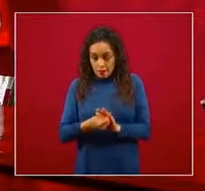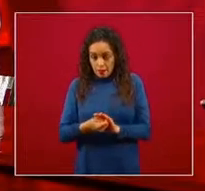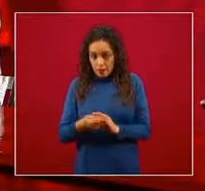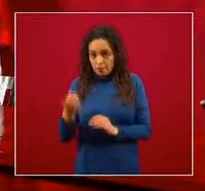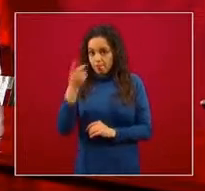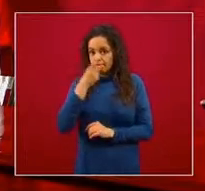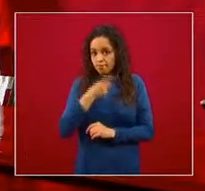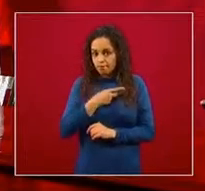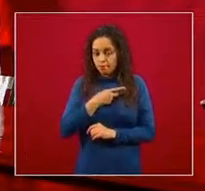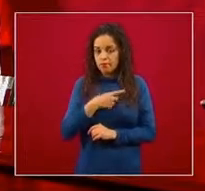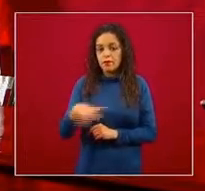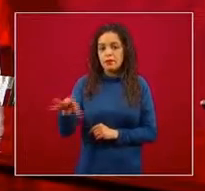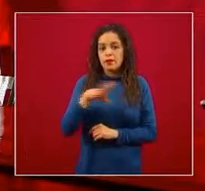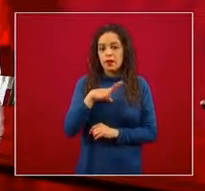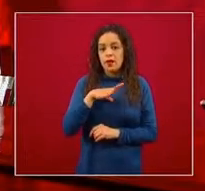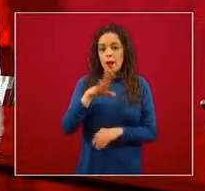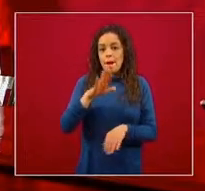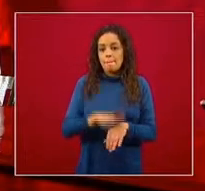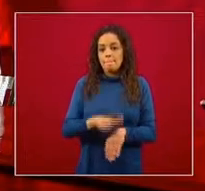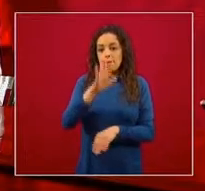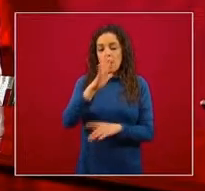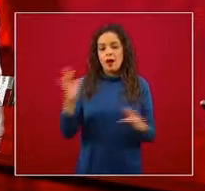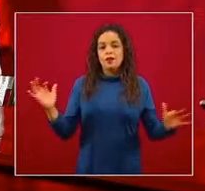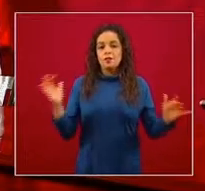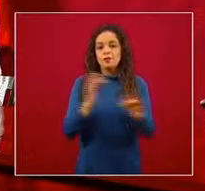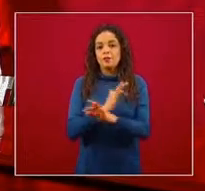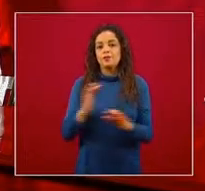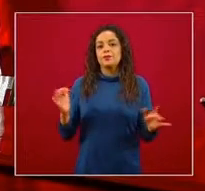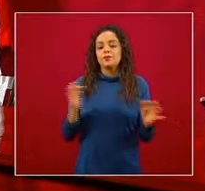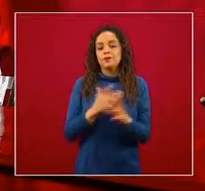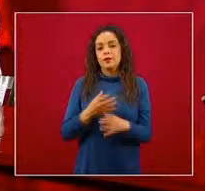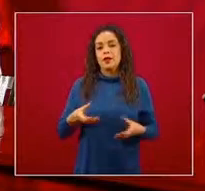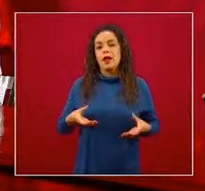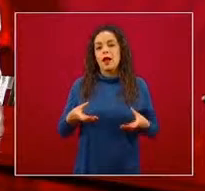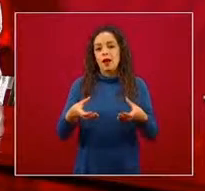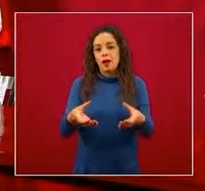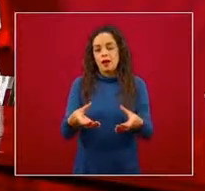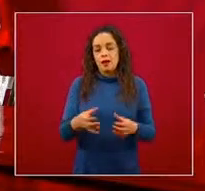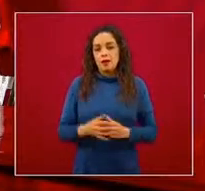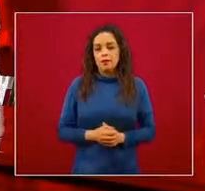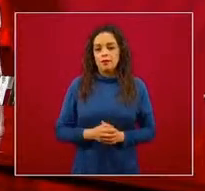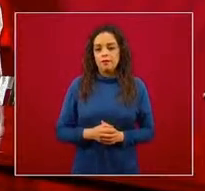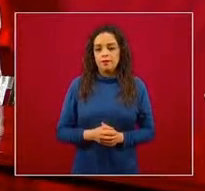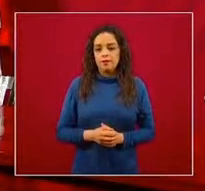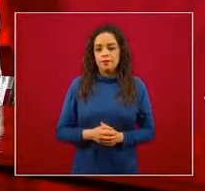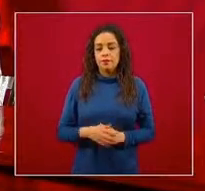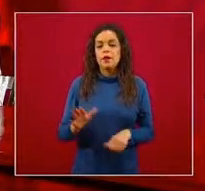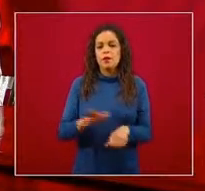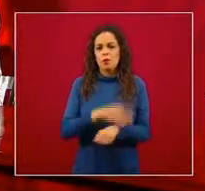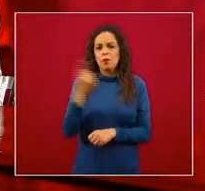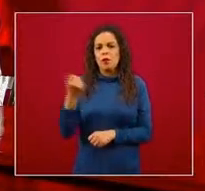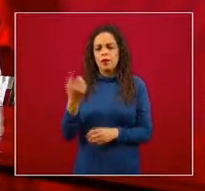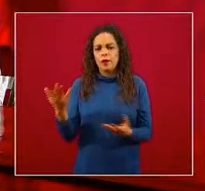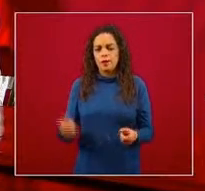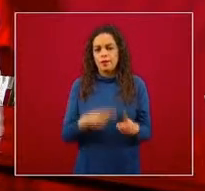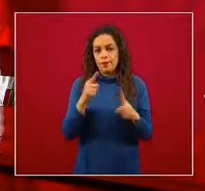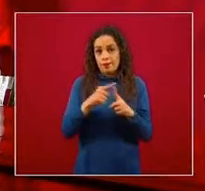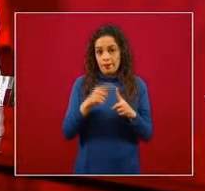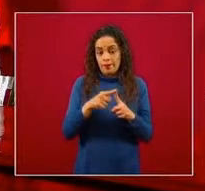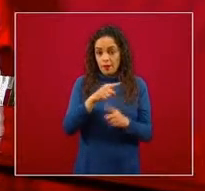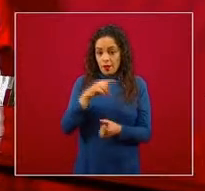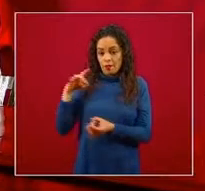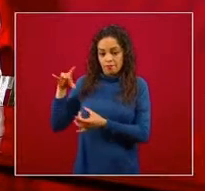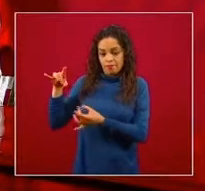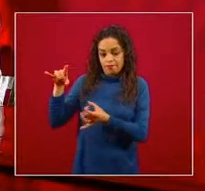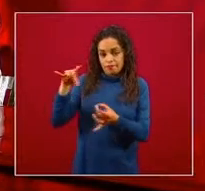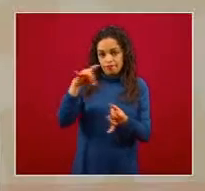it, we can see that there has been more mobilization, more movement around the public space.